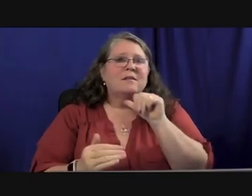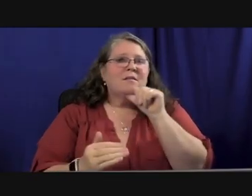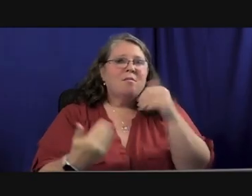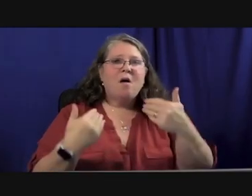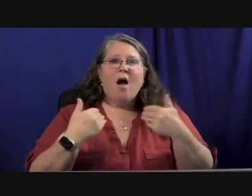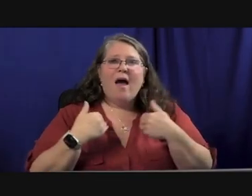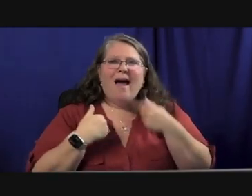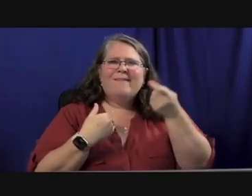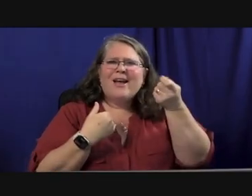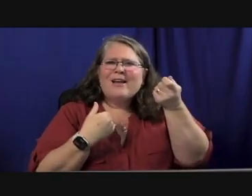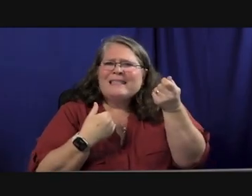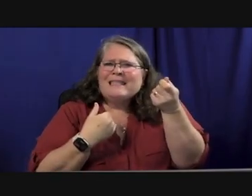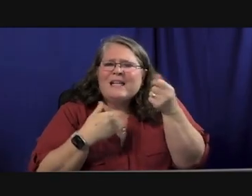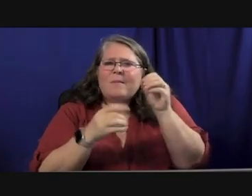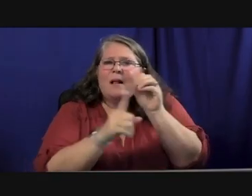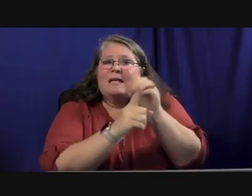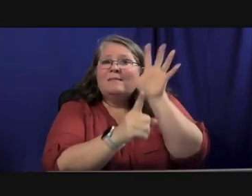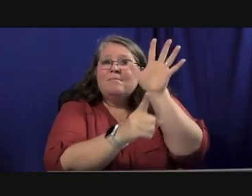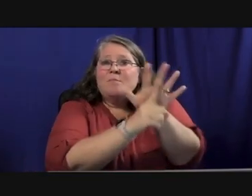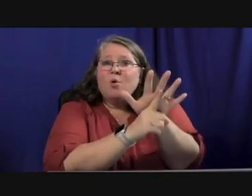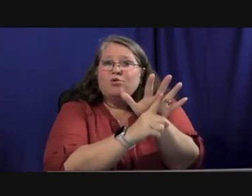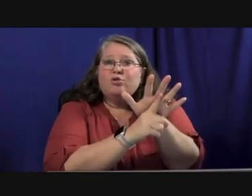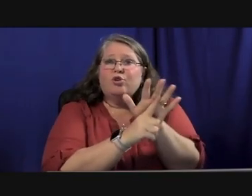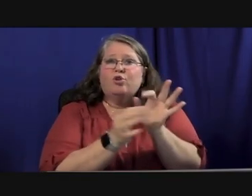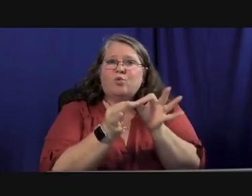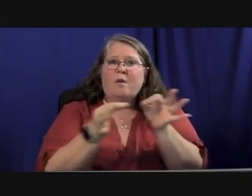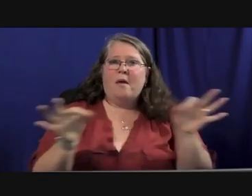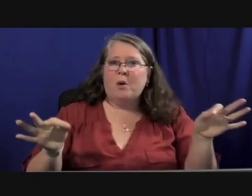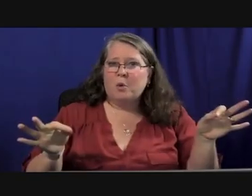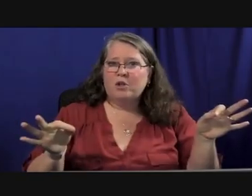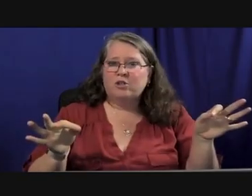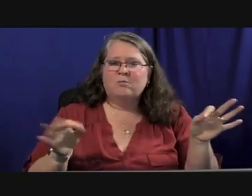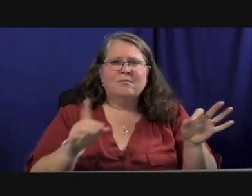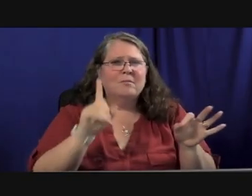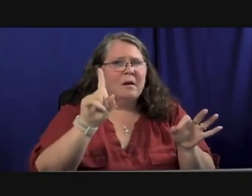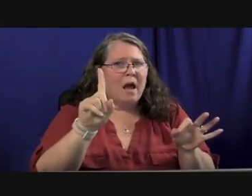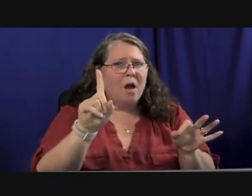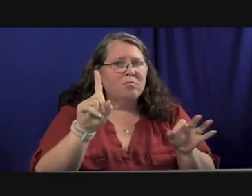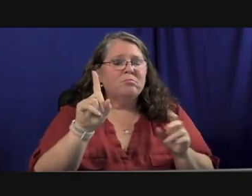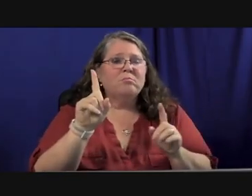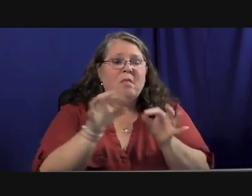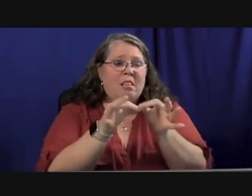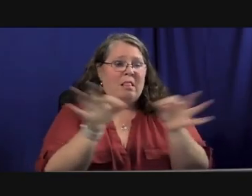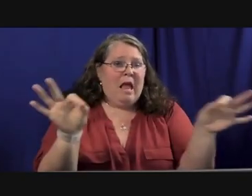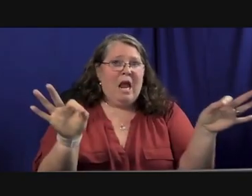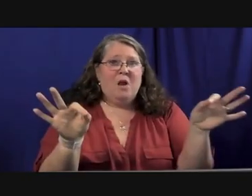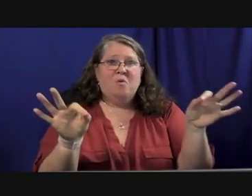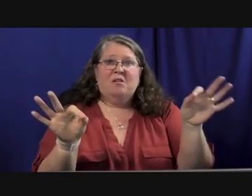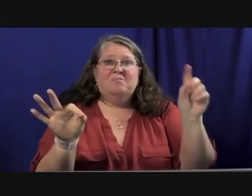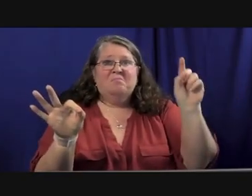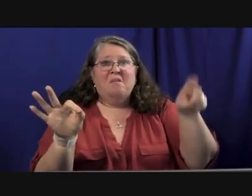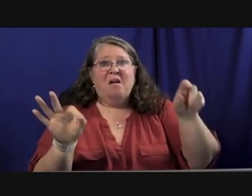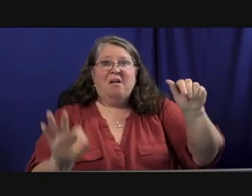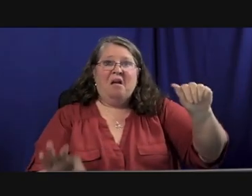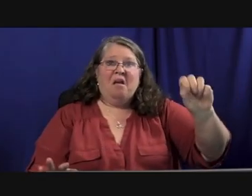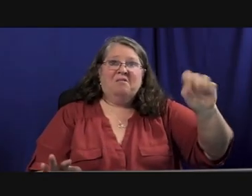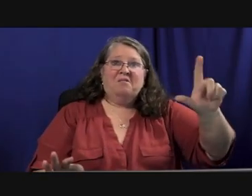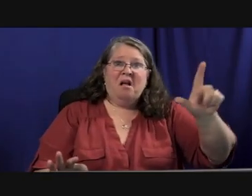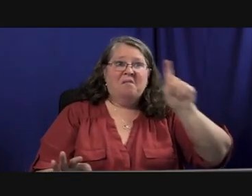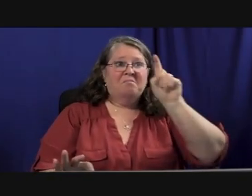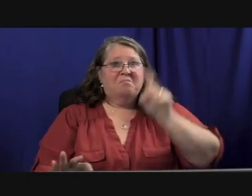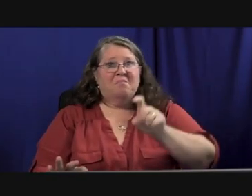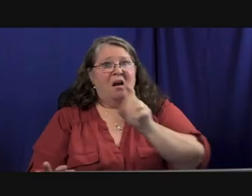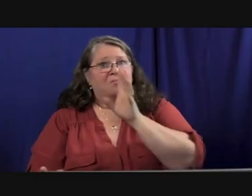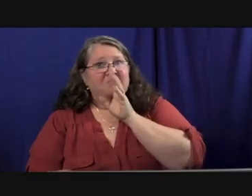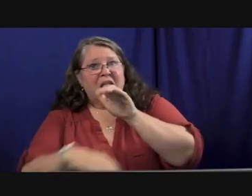not having access to language, not being exposed to language, but the language,